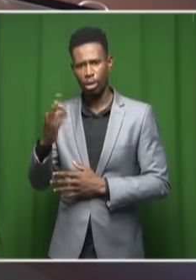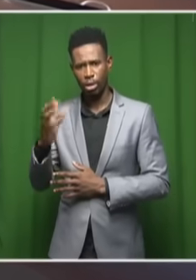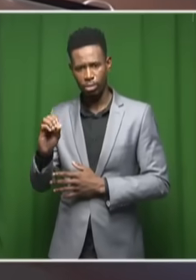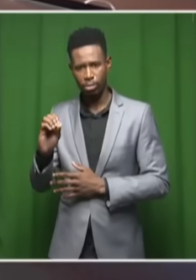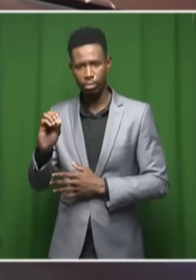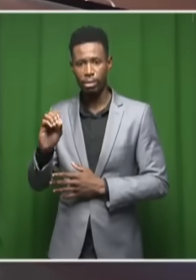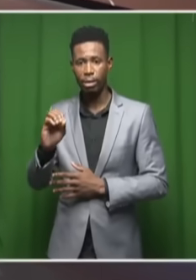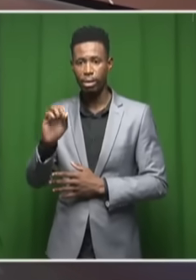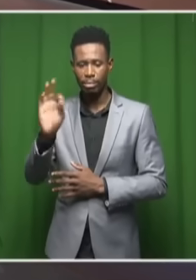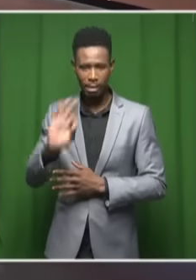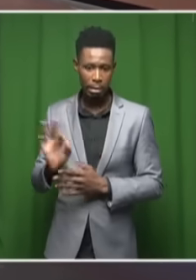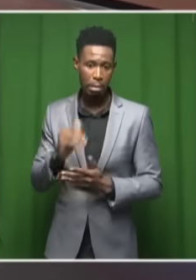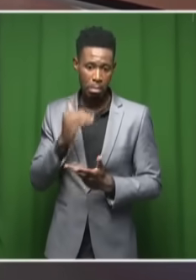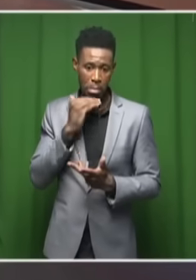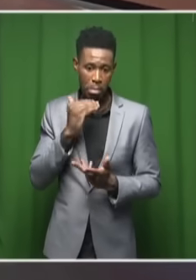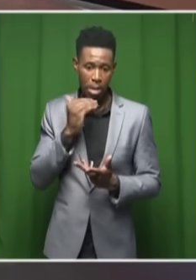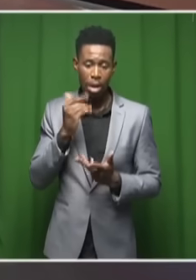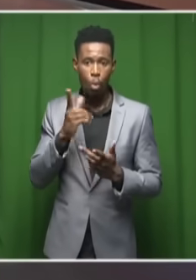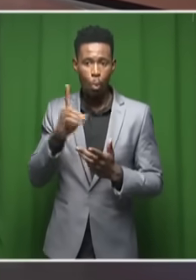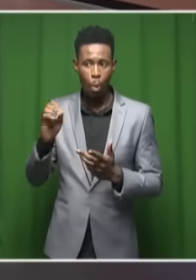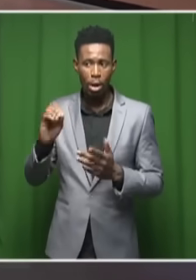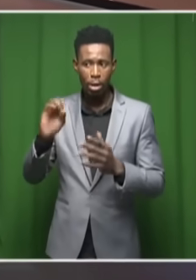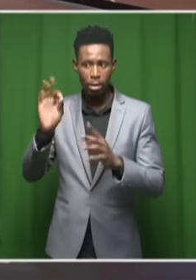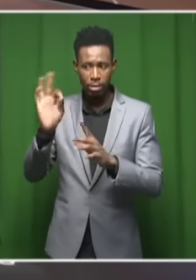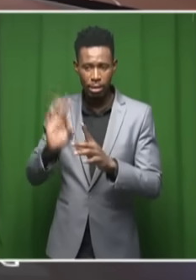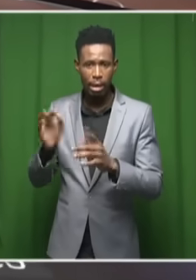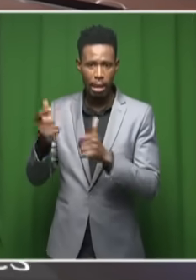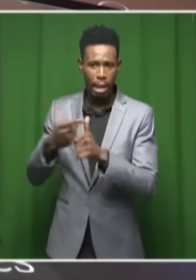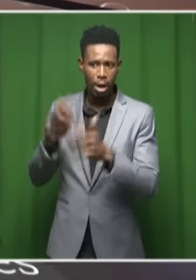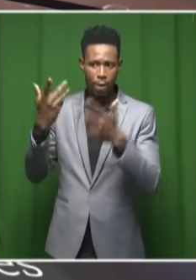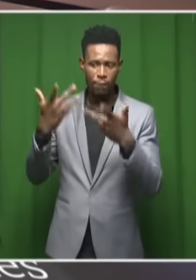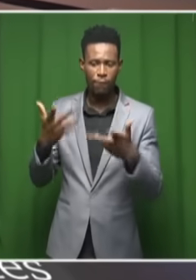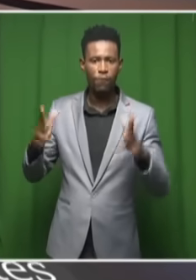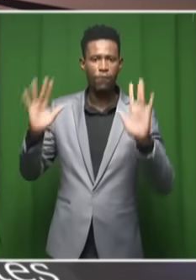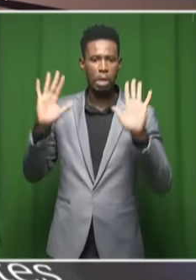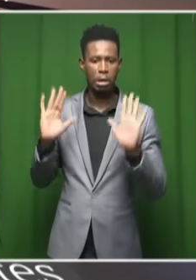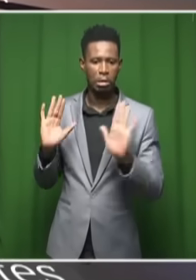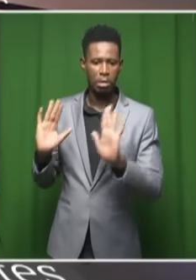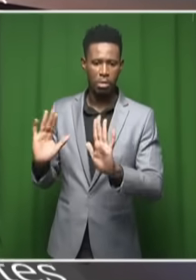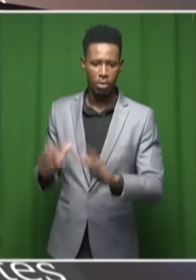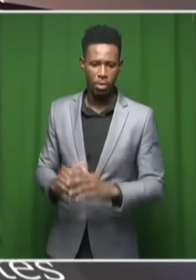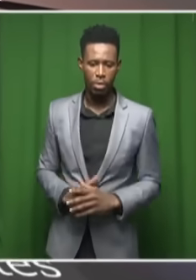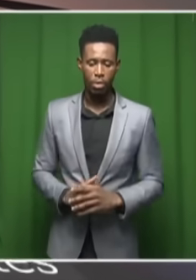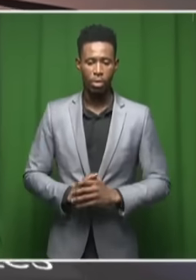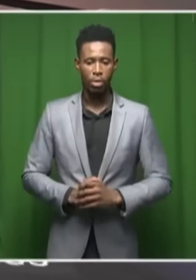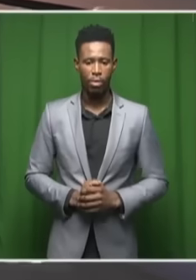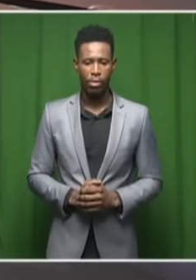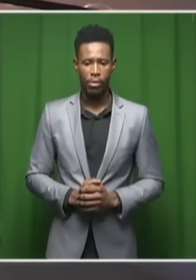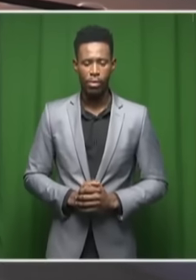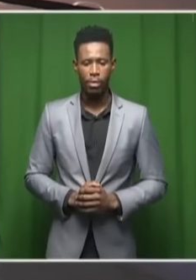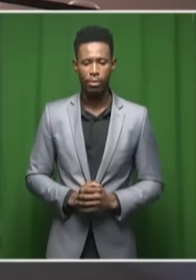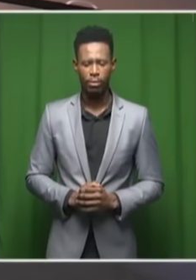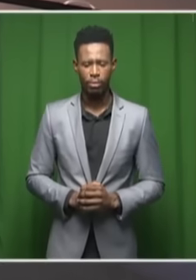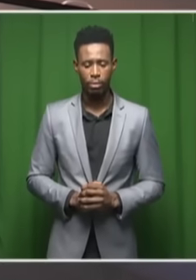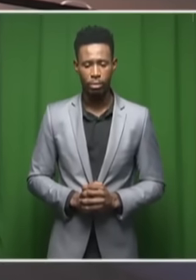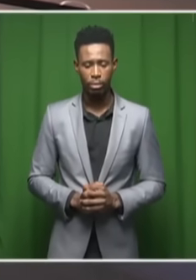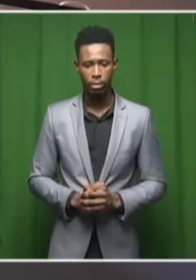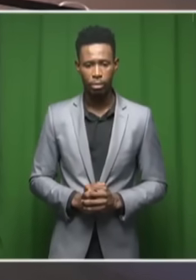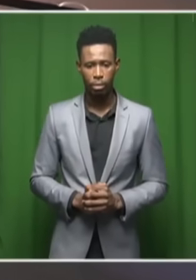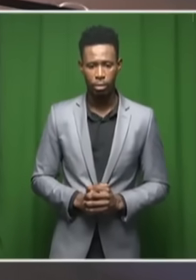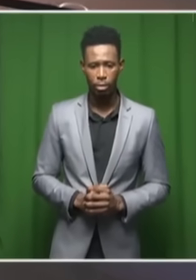has completed, 61.8% turnout in that province. That's where the stats stand as the